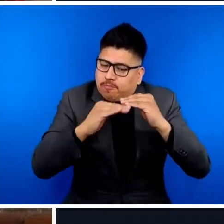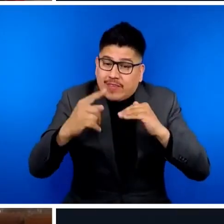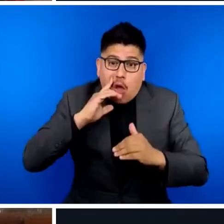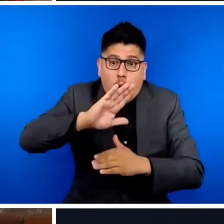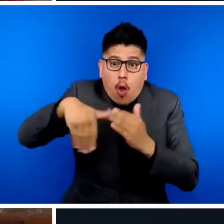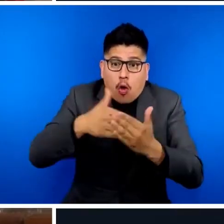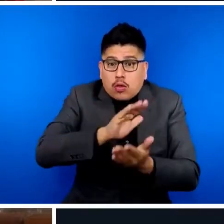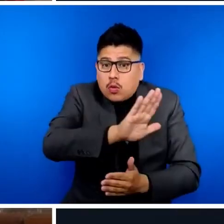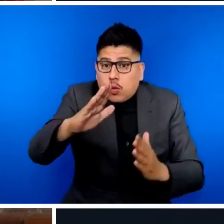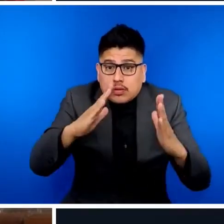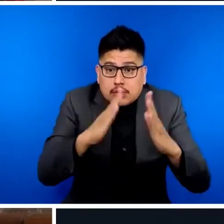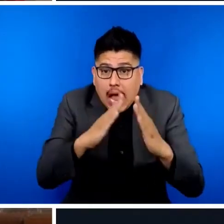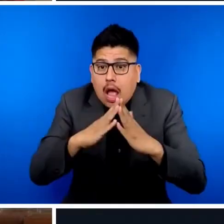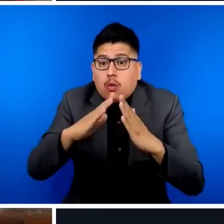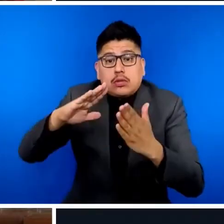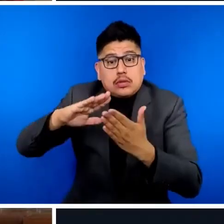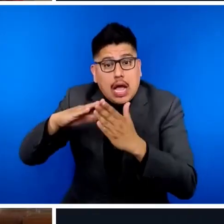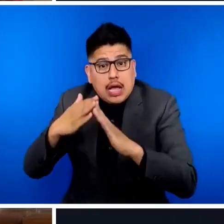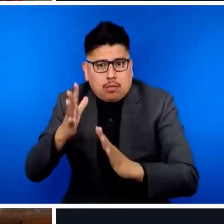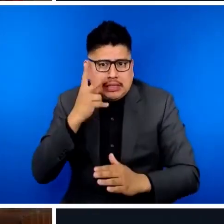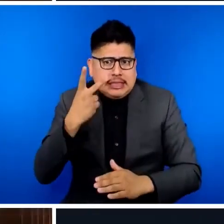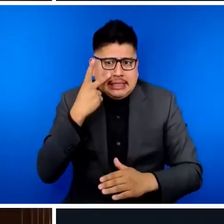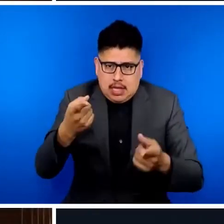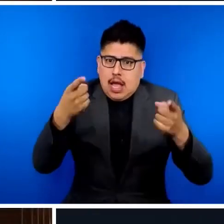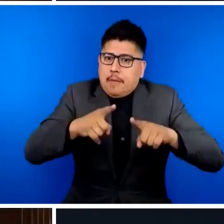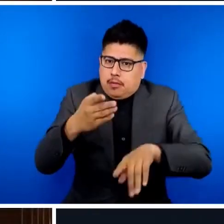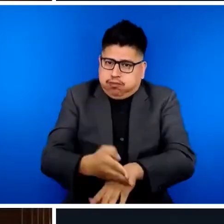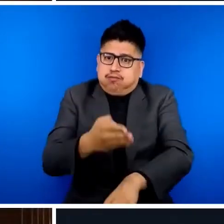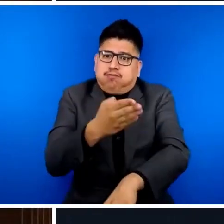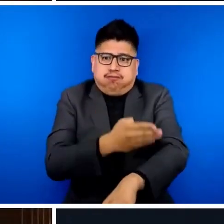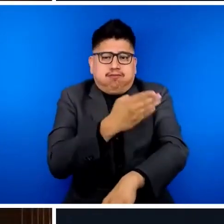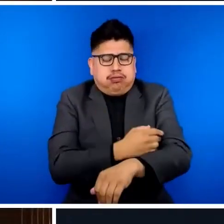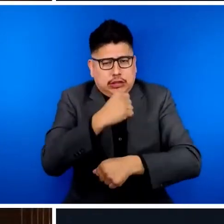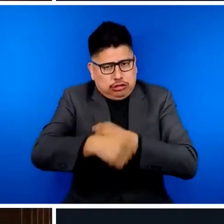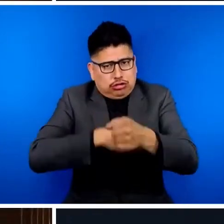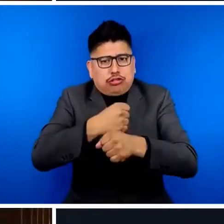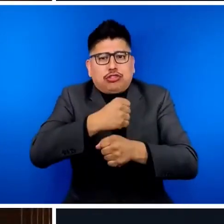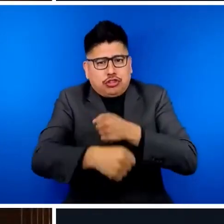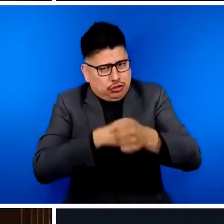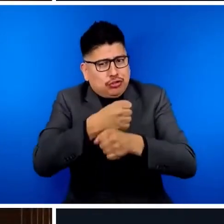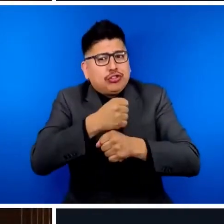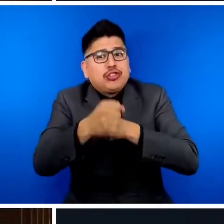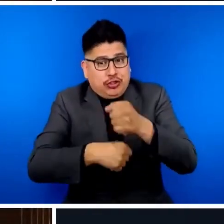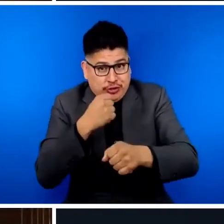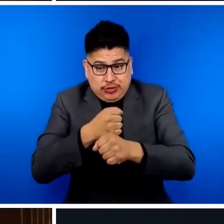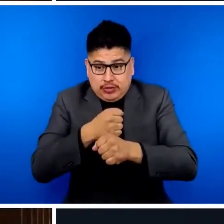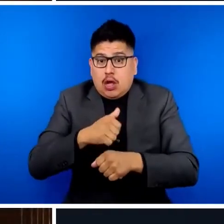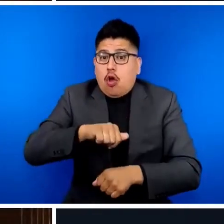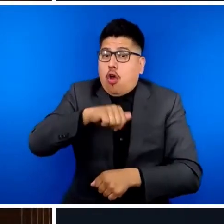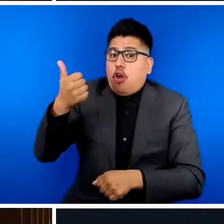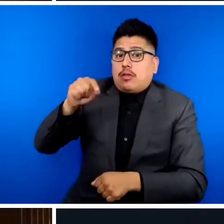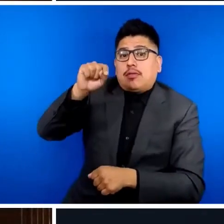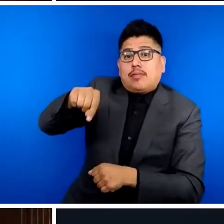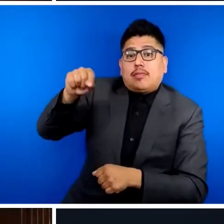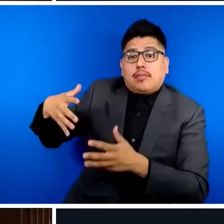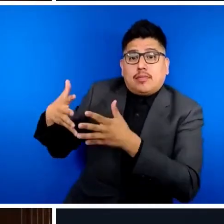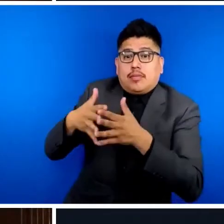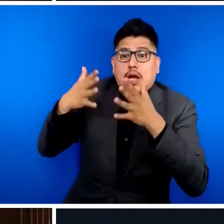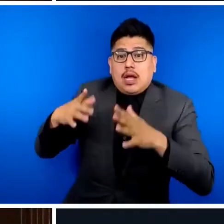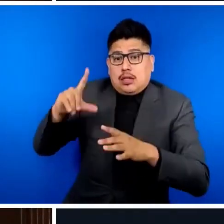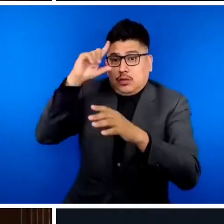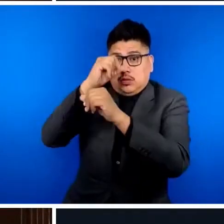good things happen over the next number of years. Another pillar of the American dream that has been under attack is home